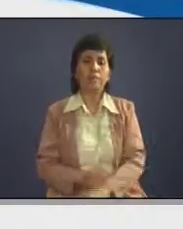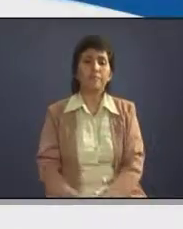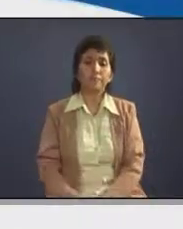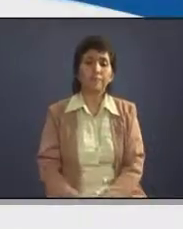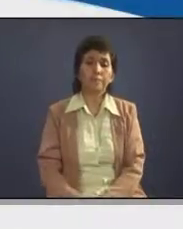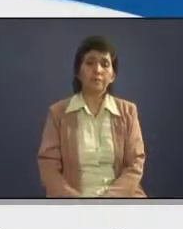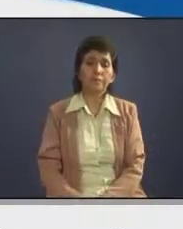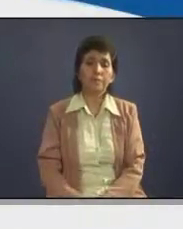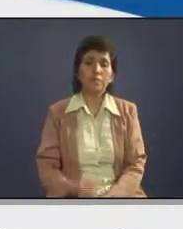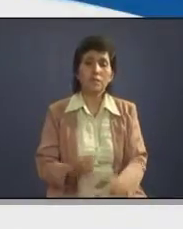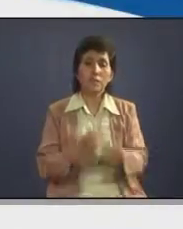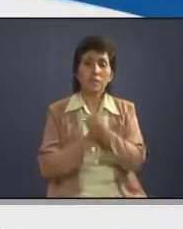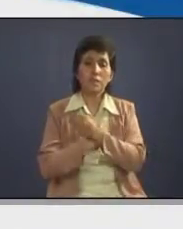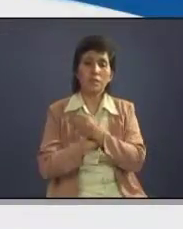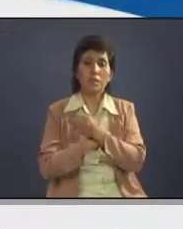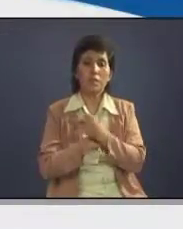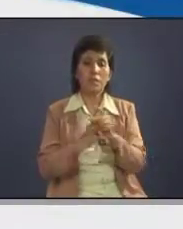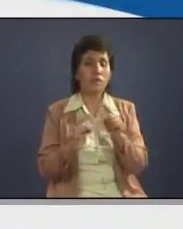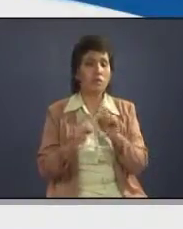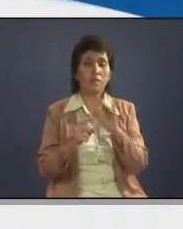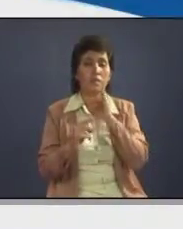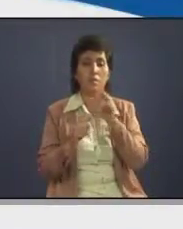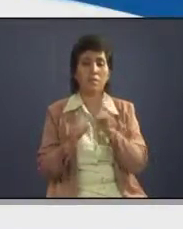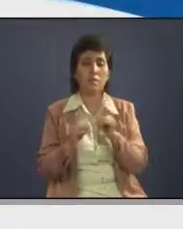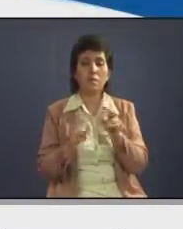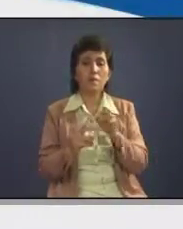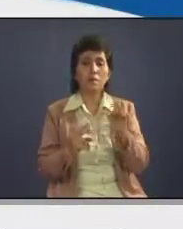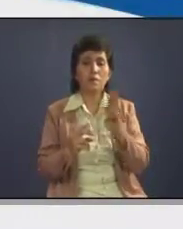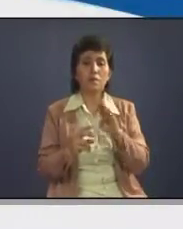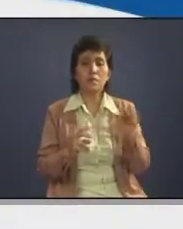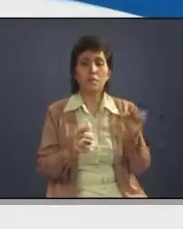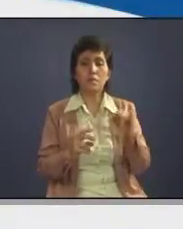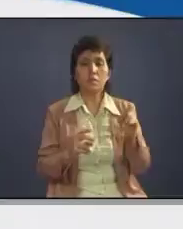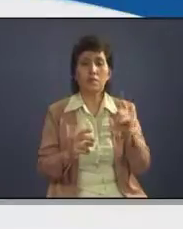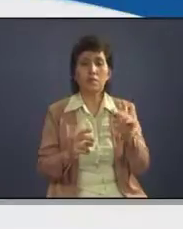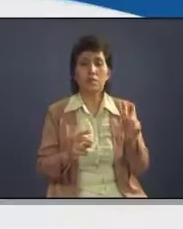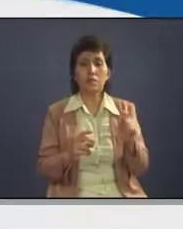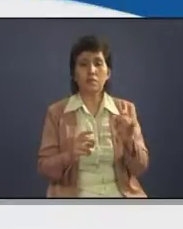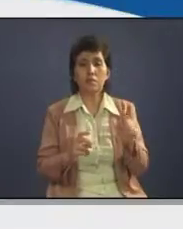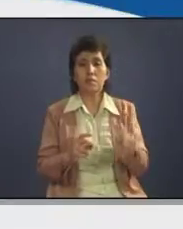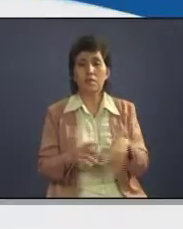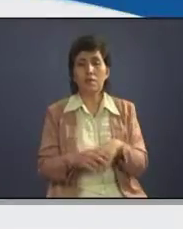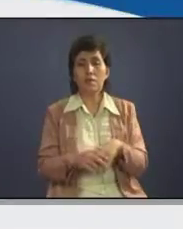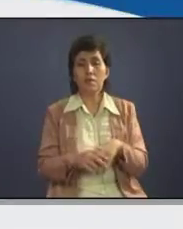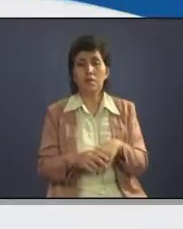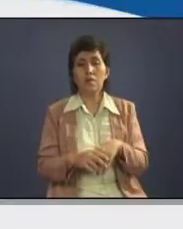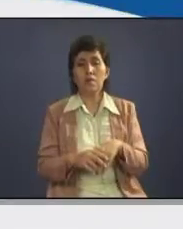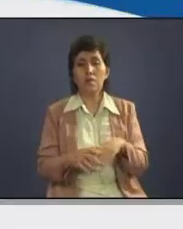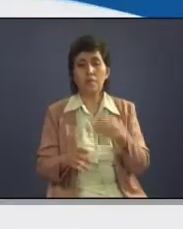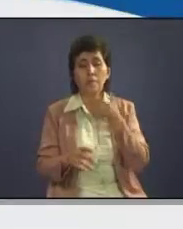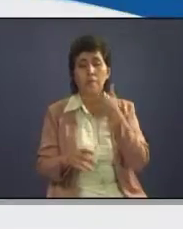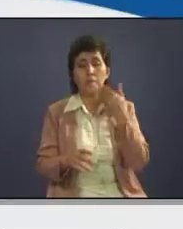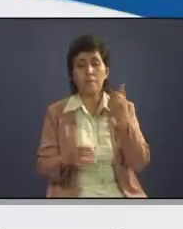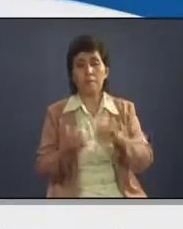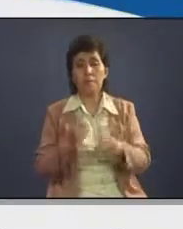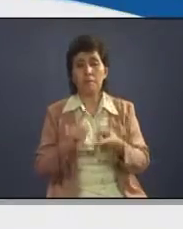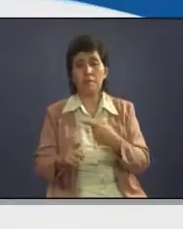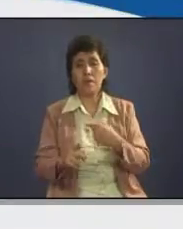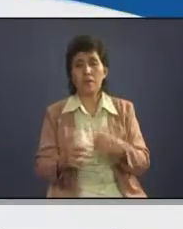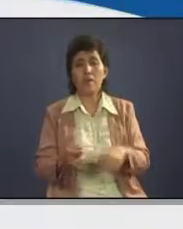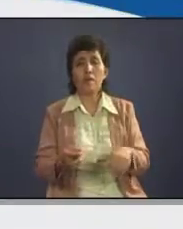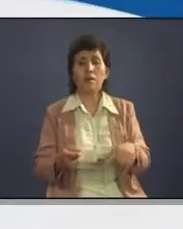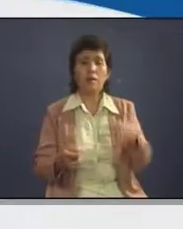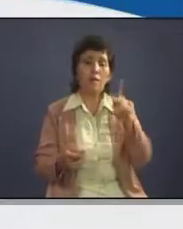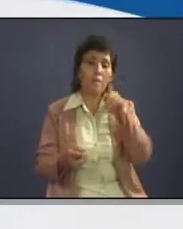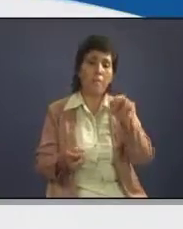Okay, love, we have different types of love. The romantic love, the possessive love, the best friend love, the pragmatic